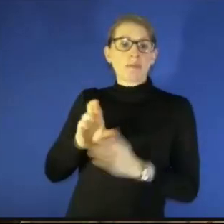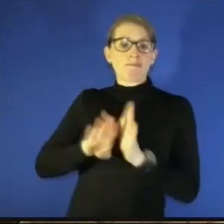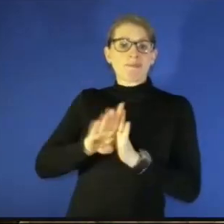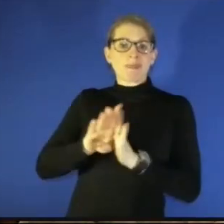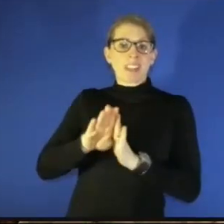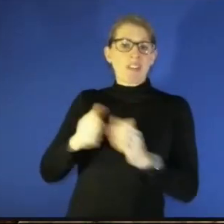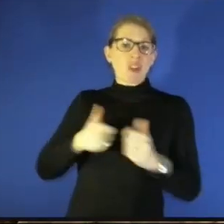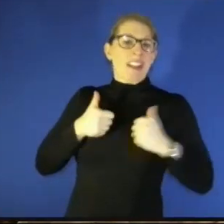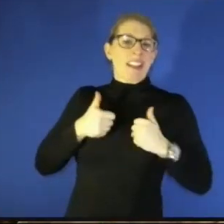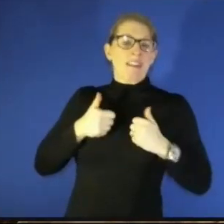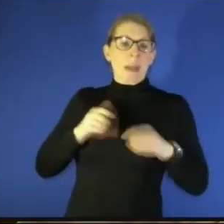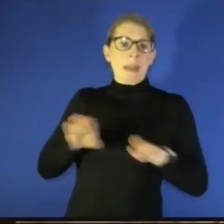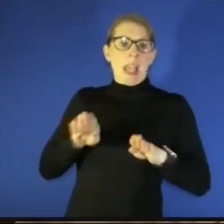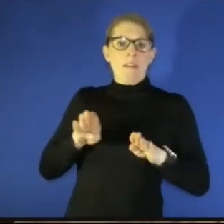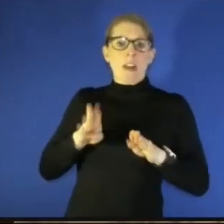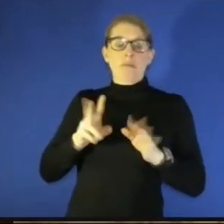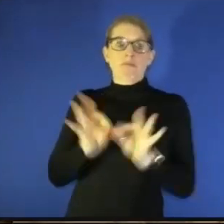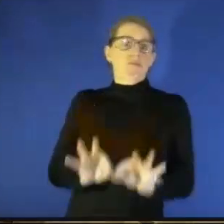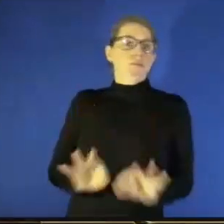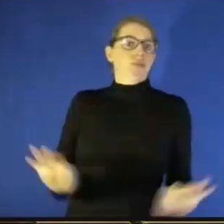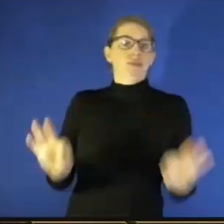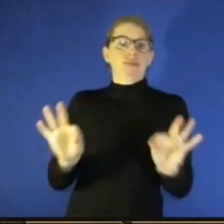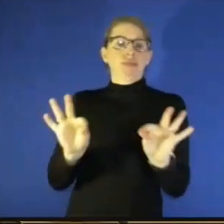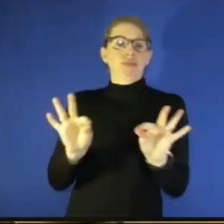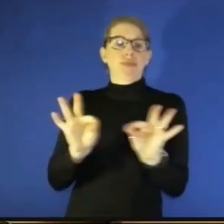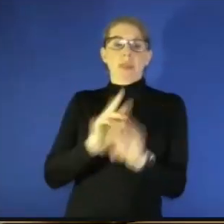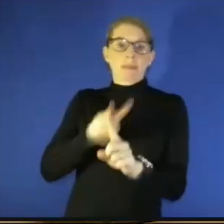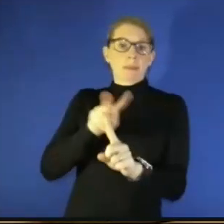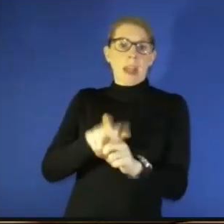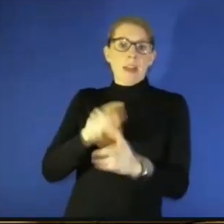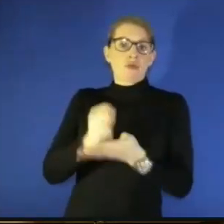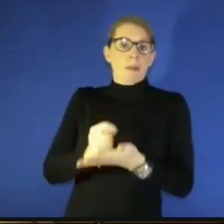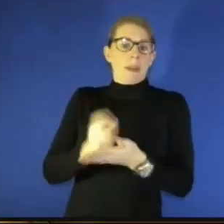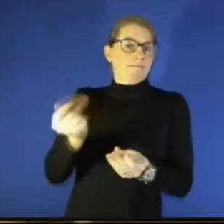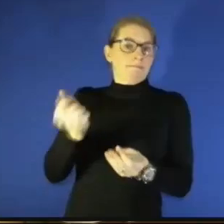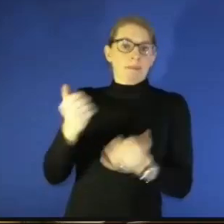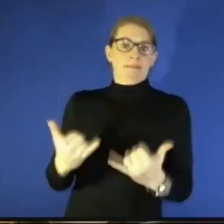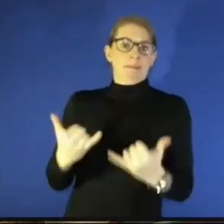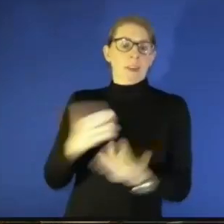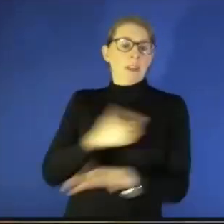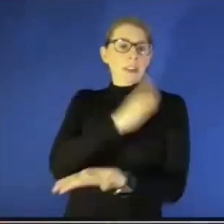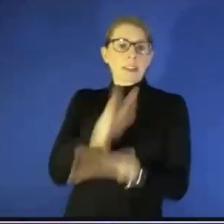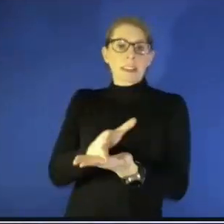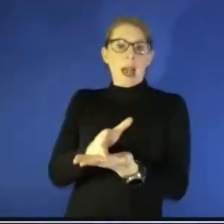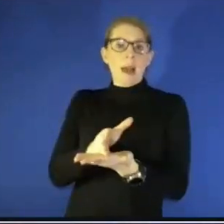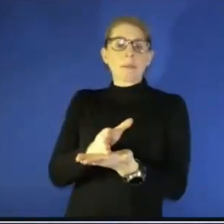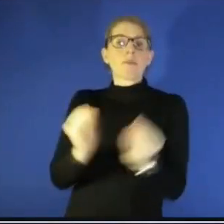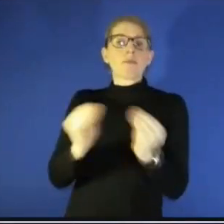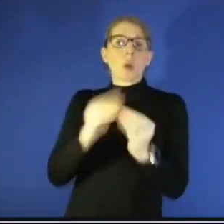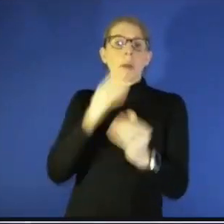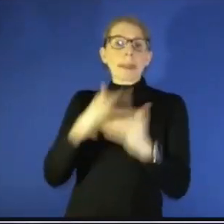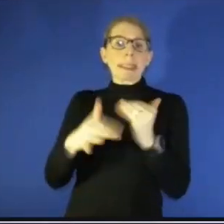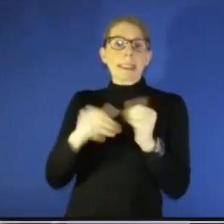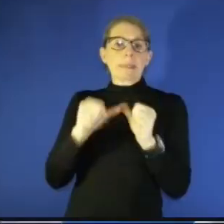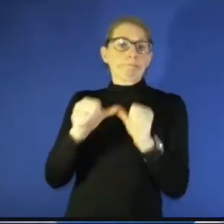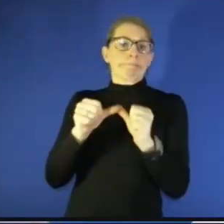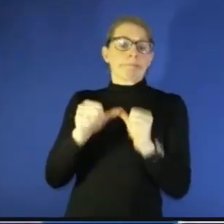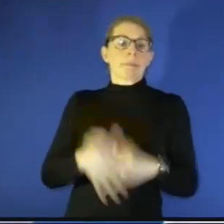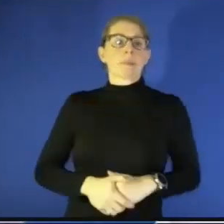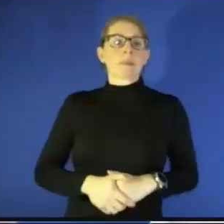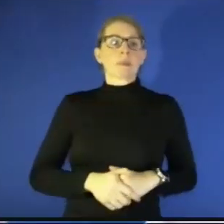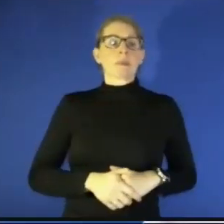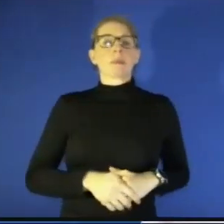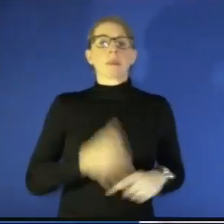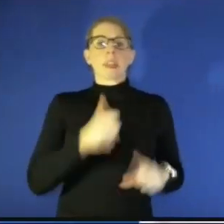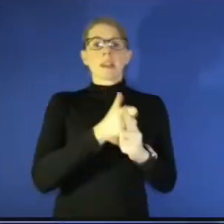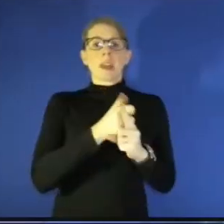it was imperative to apply a treatment to stop the likelihood of having rebleeding. Dr. Ebersole performed an extremely